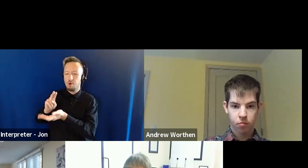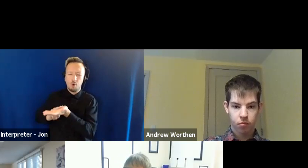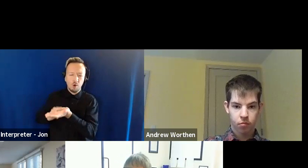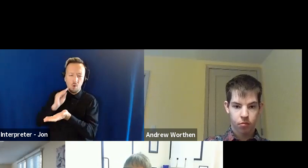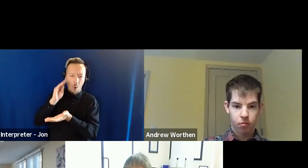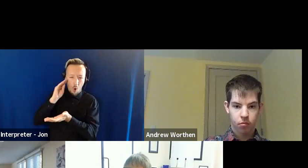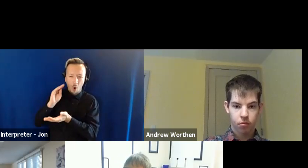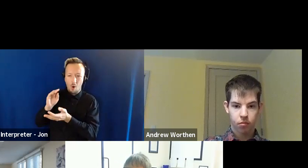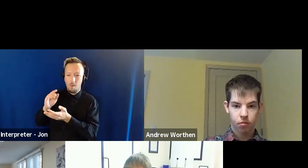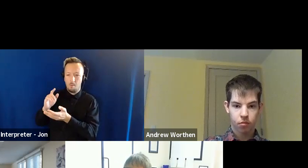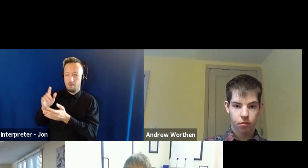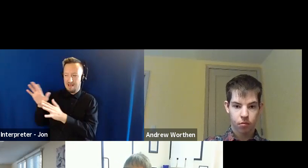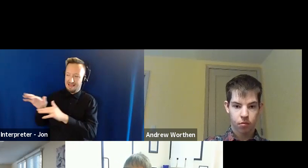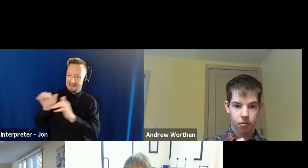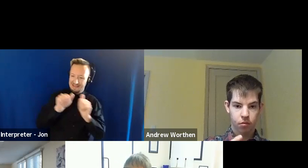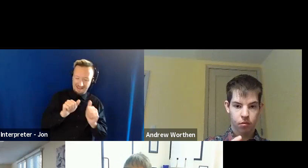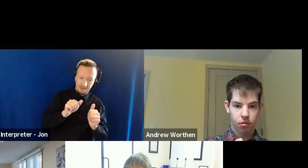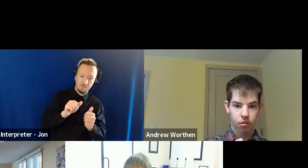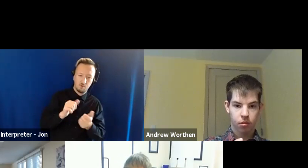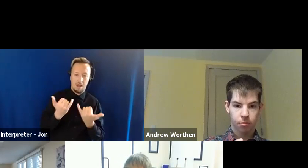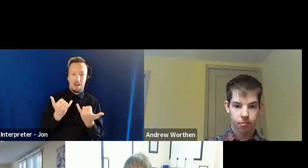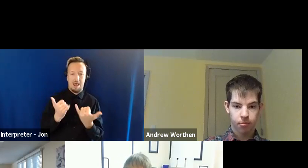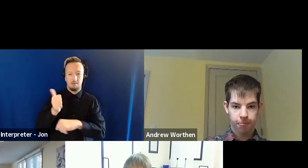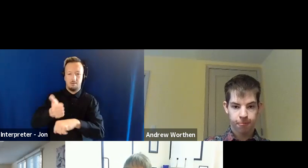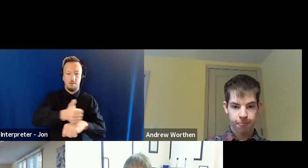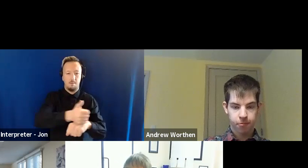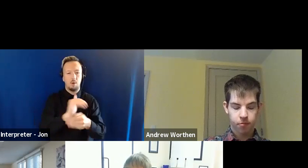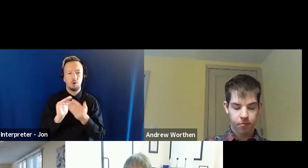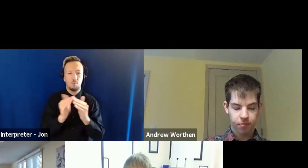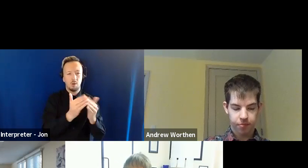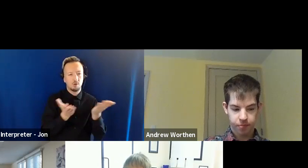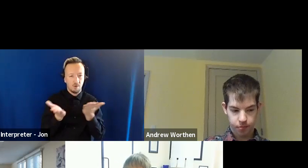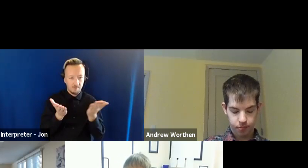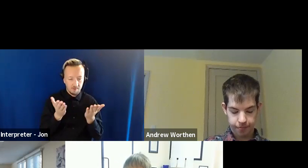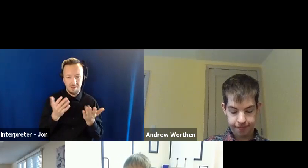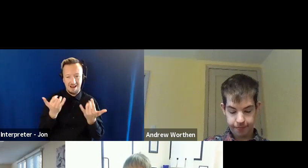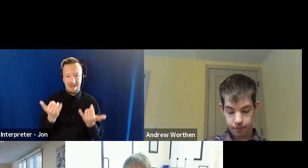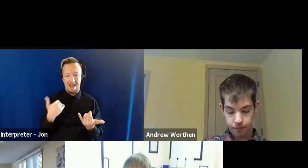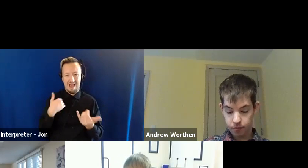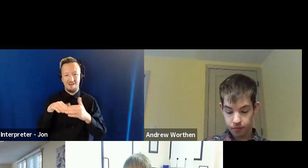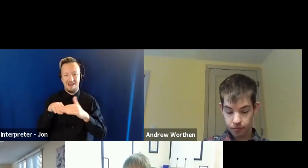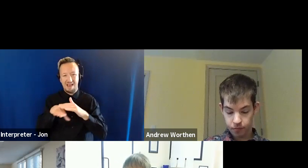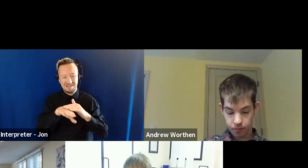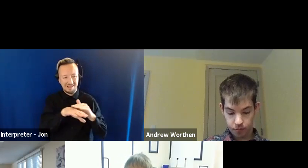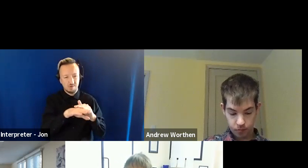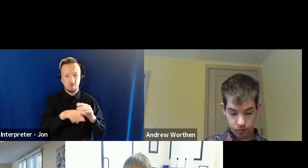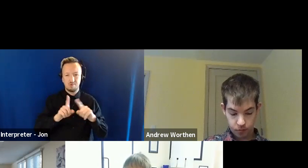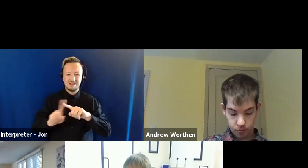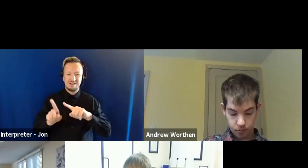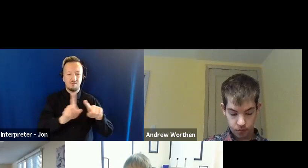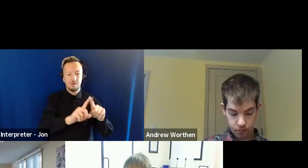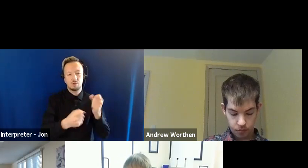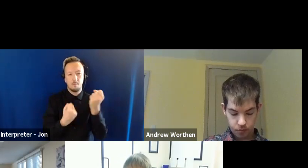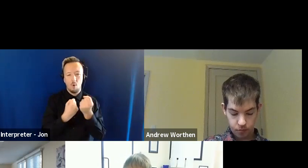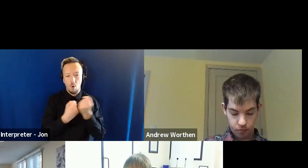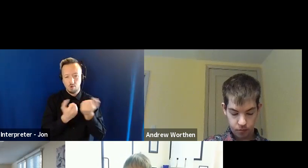that created a lot of access to community life and support services that really enabled individuals with